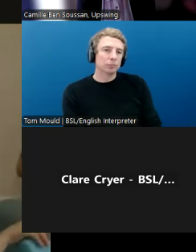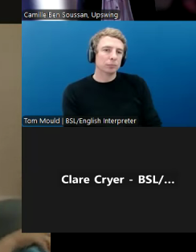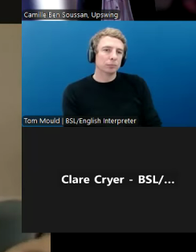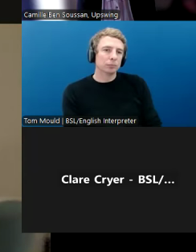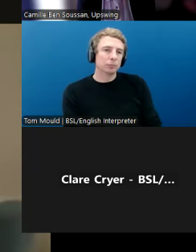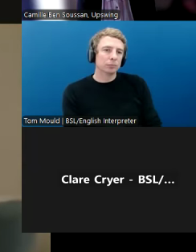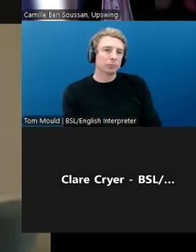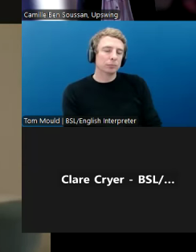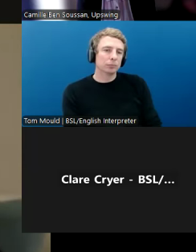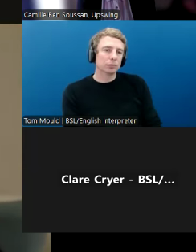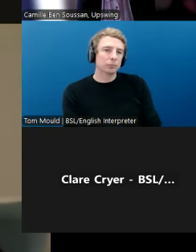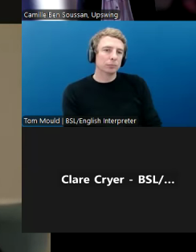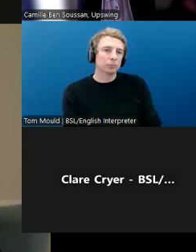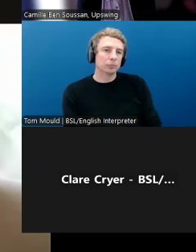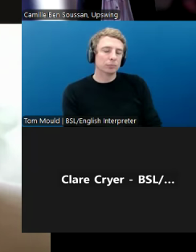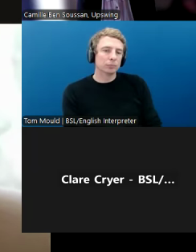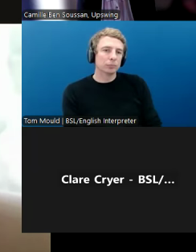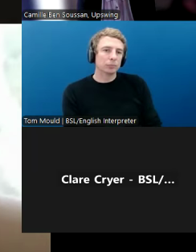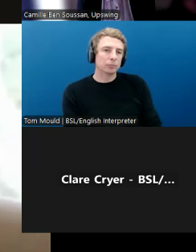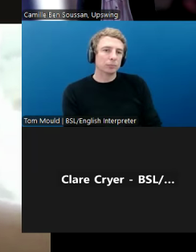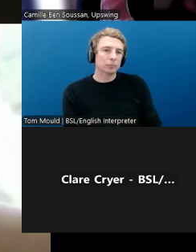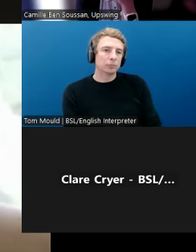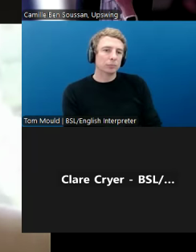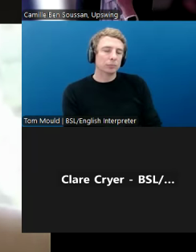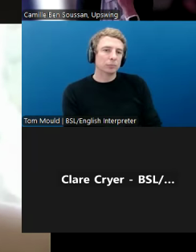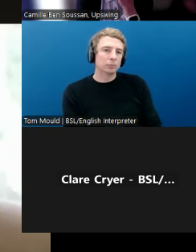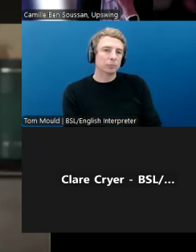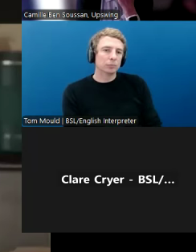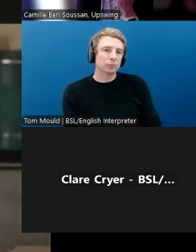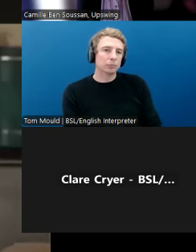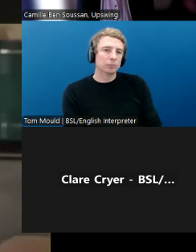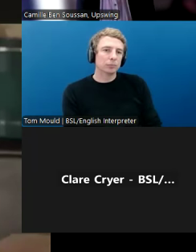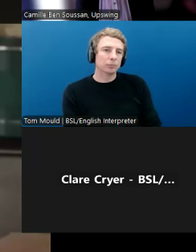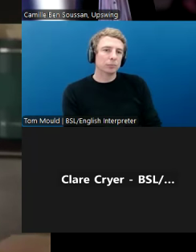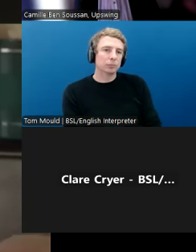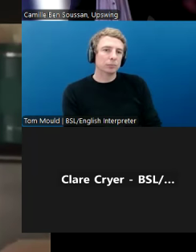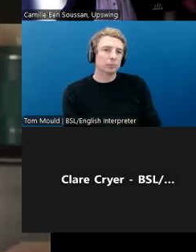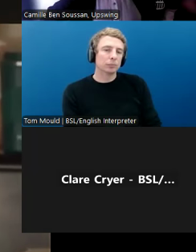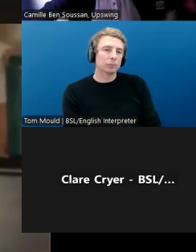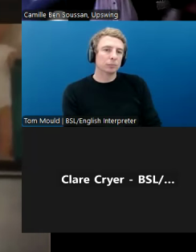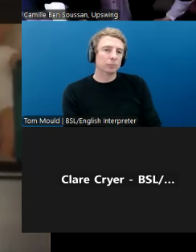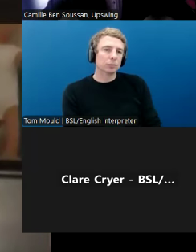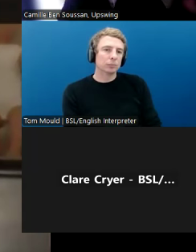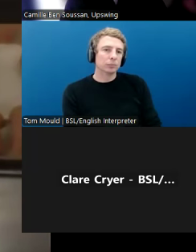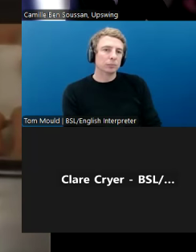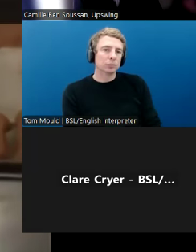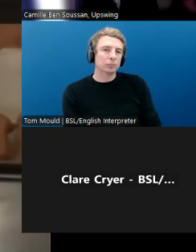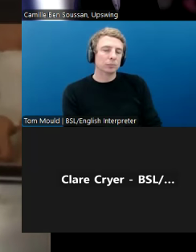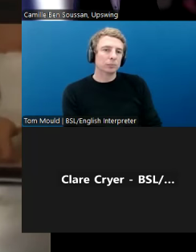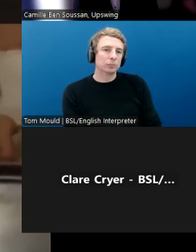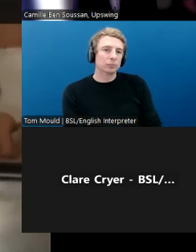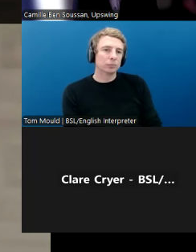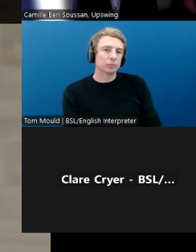residents to challenge themselves through activities that might initially seem risky or complex, but have been adapted to be safe and accessible for